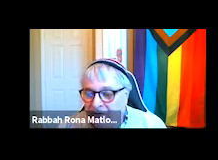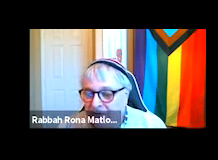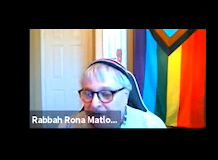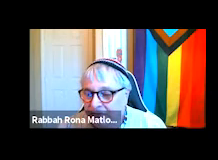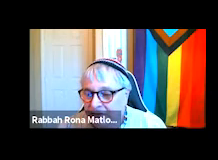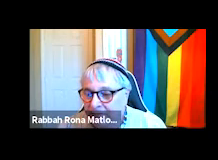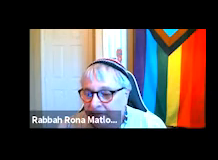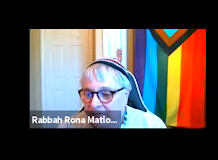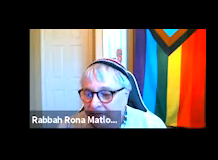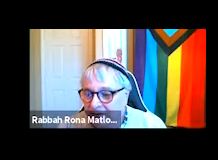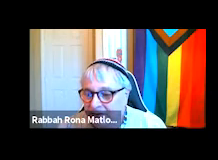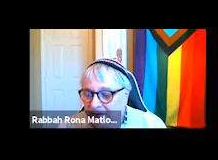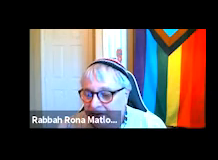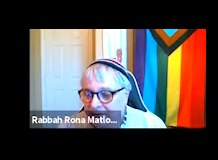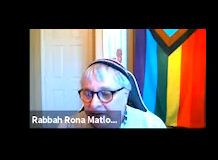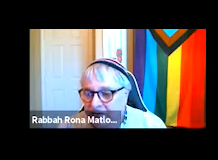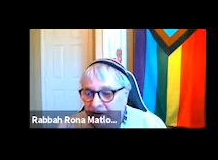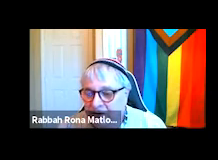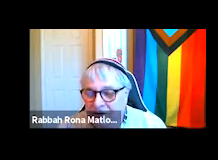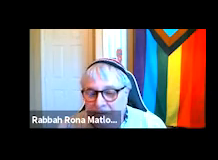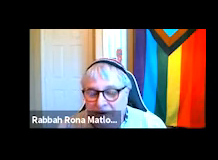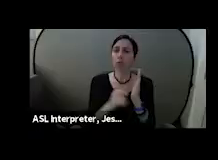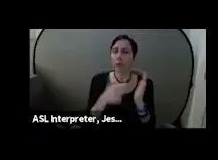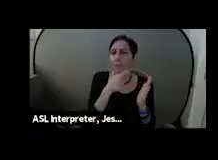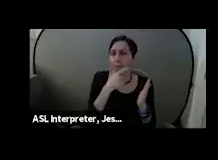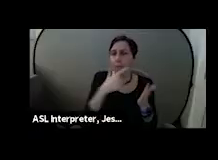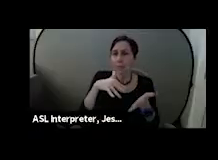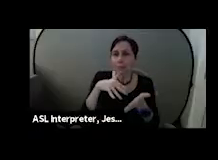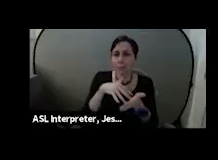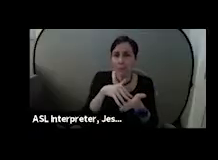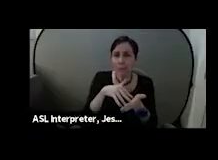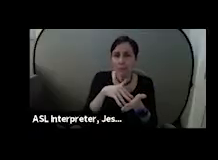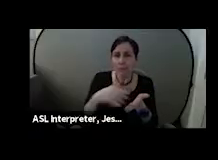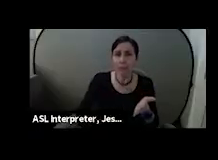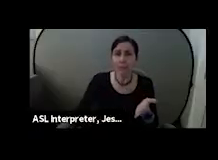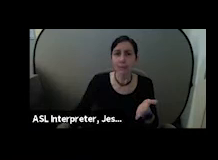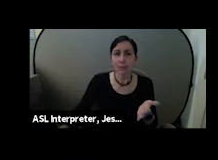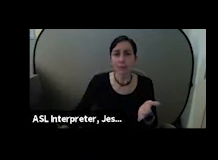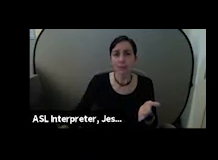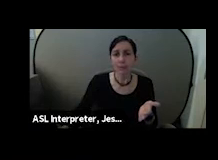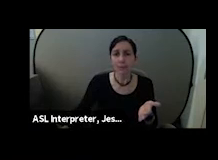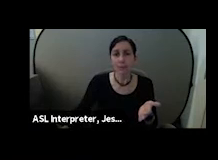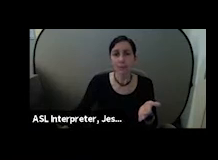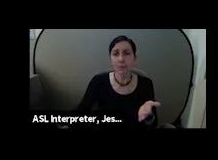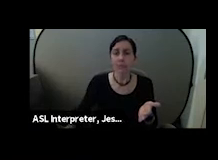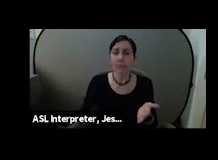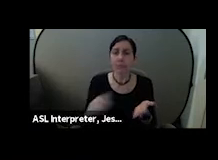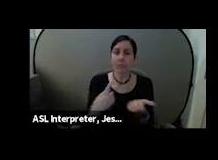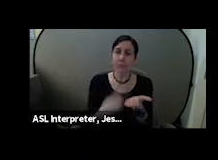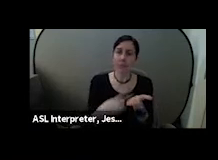in the Journal of Lesbian Studies talking about gender identity